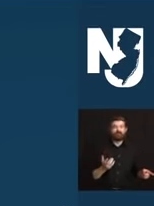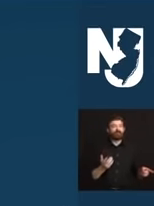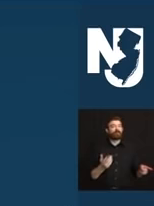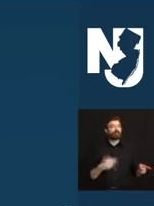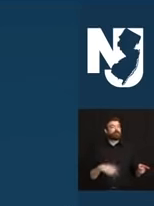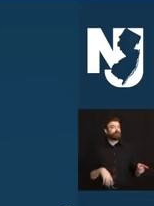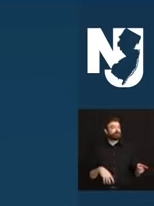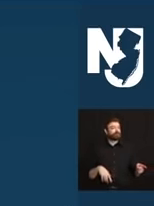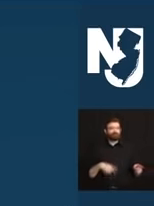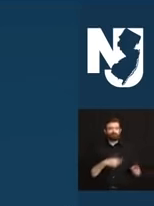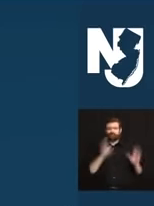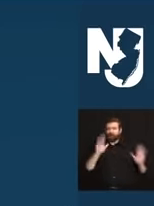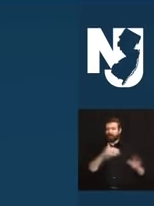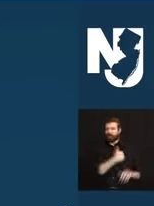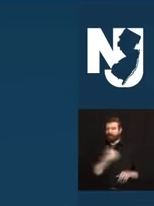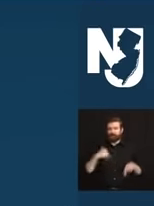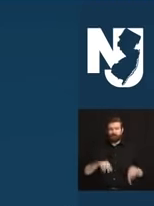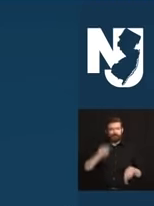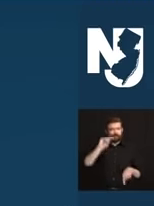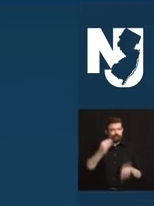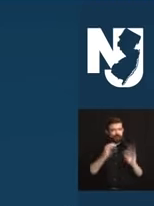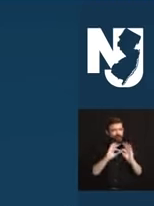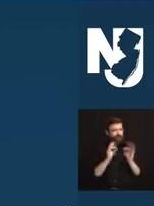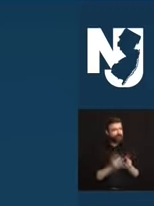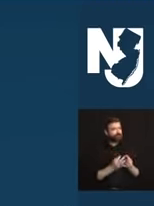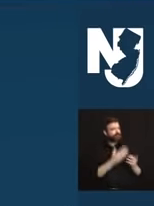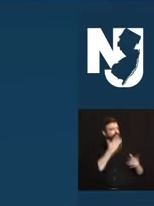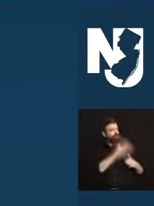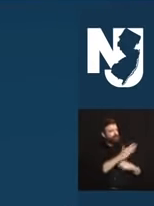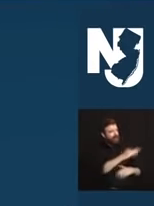you for sharing your life and time with us, Joan, and God bless you.